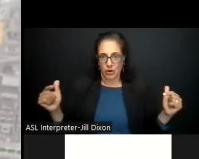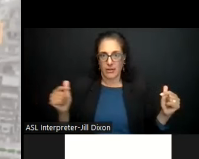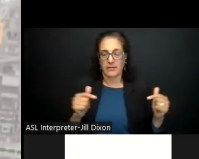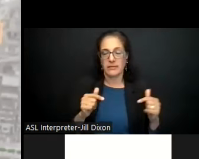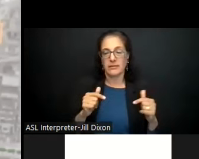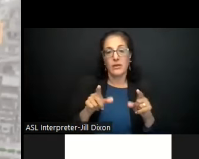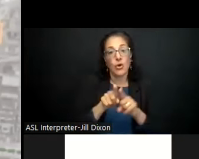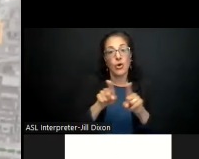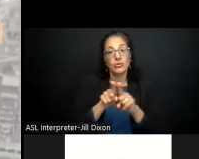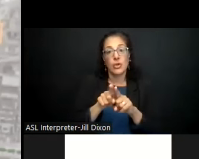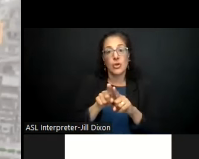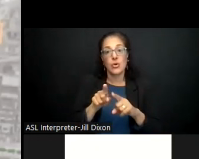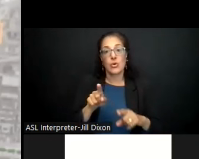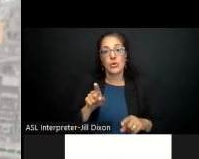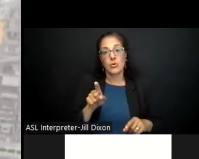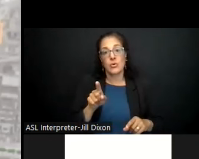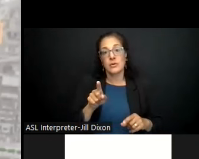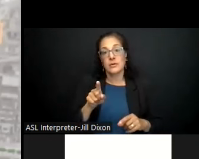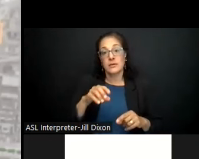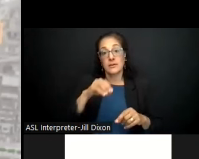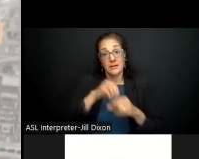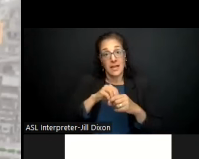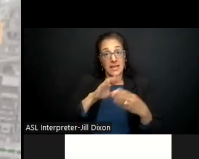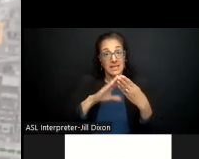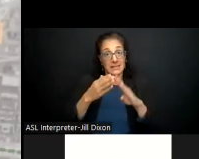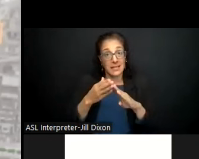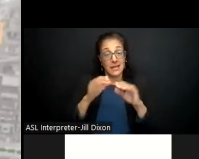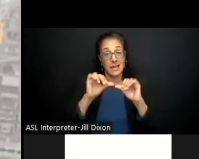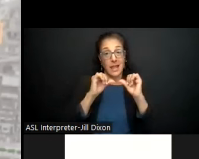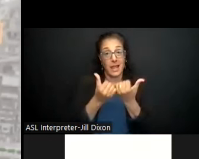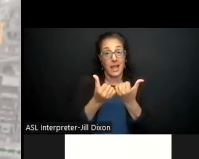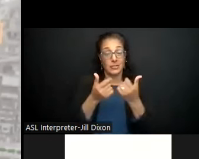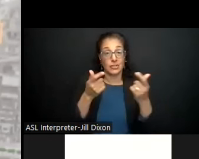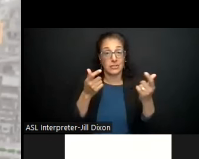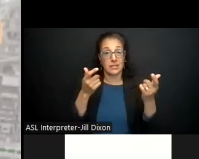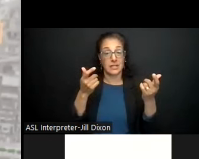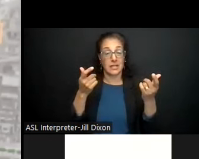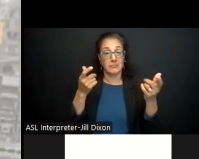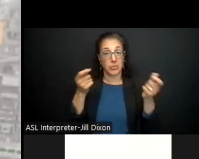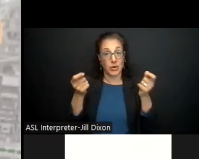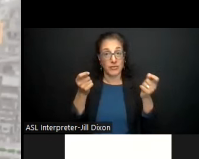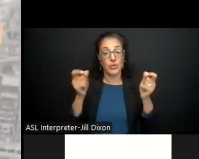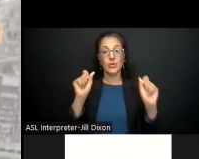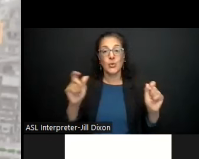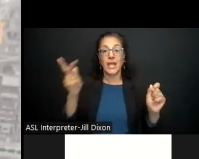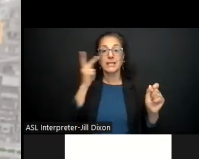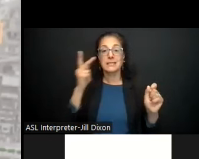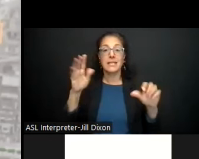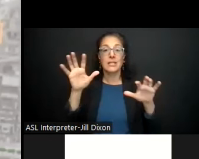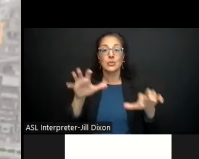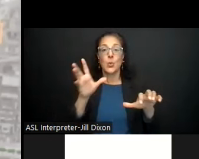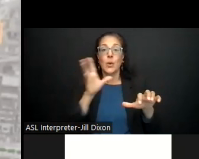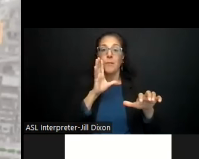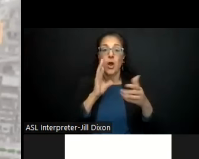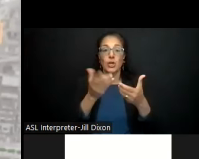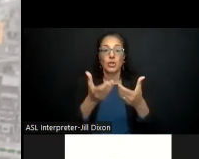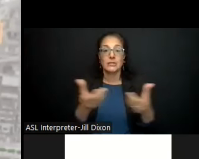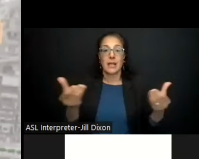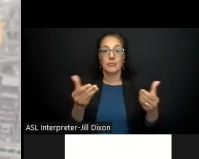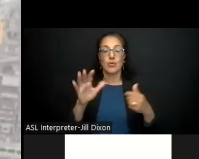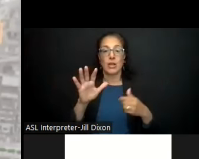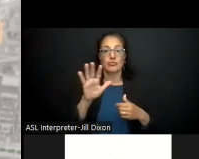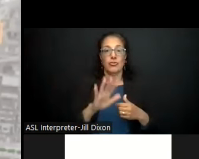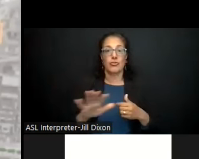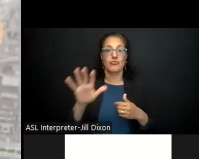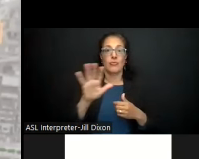Also within the city agency purview, we can see stormwater separation up around the